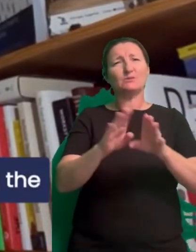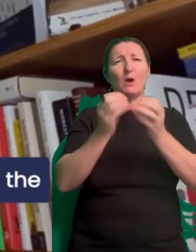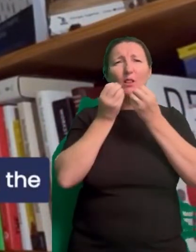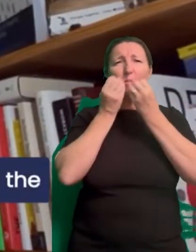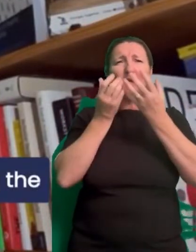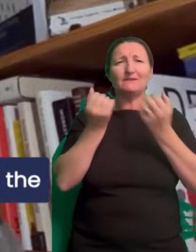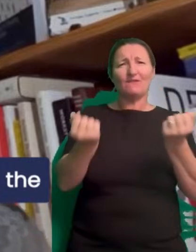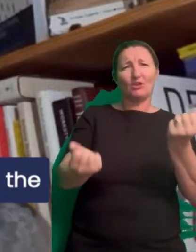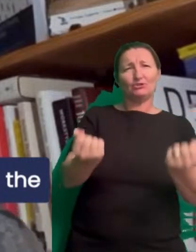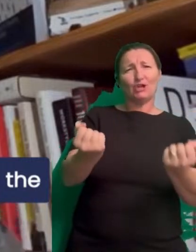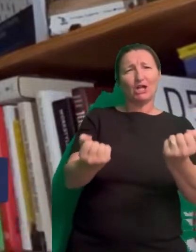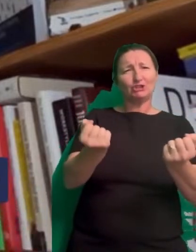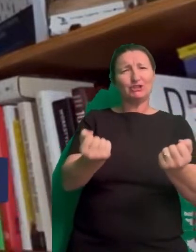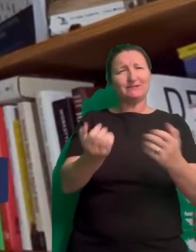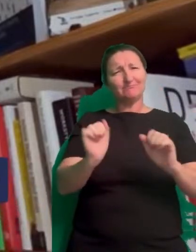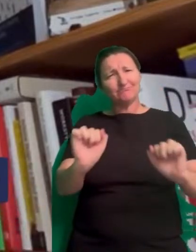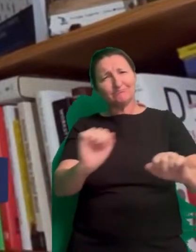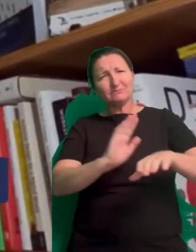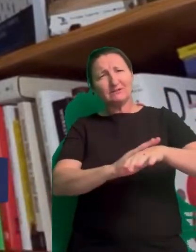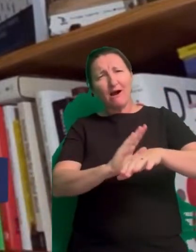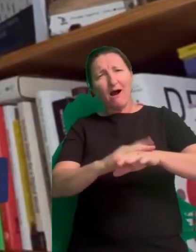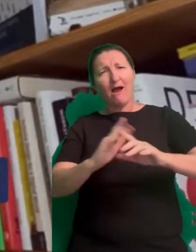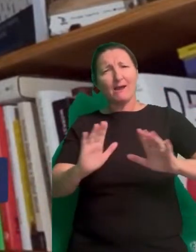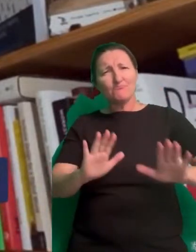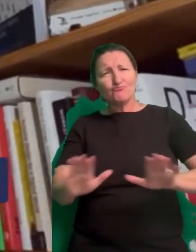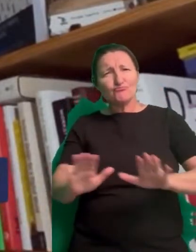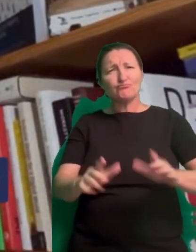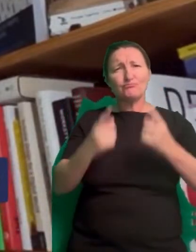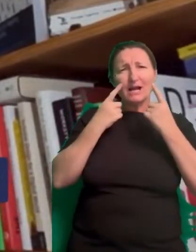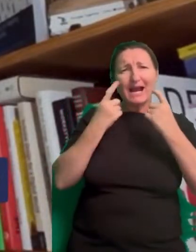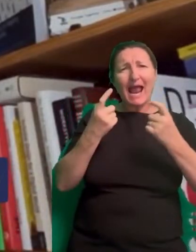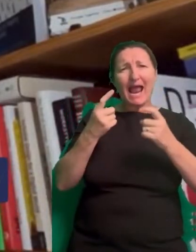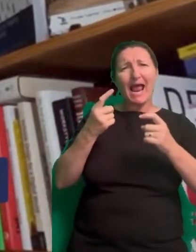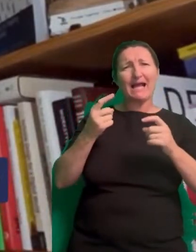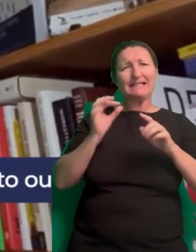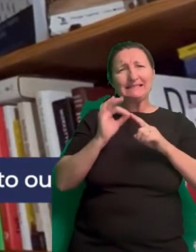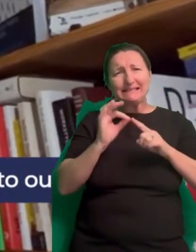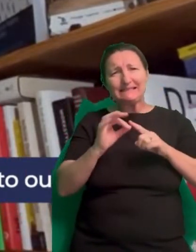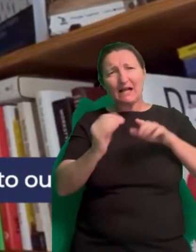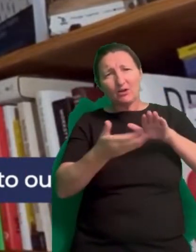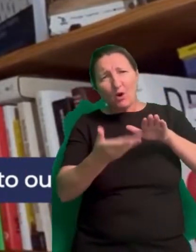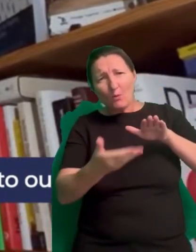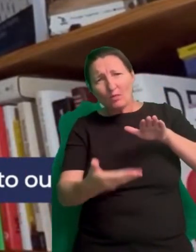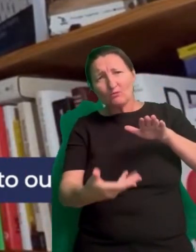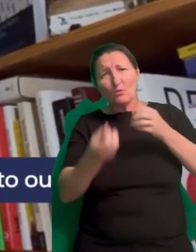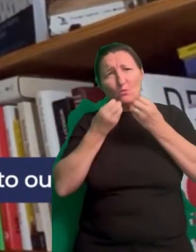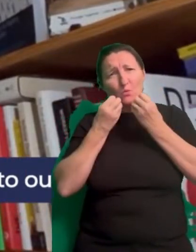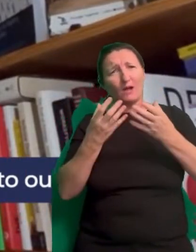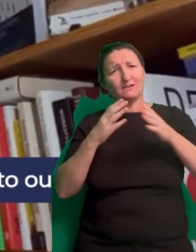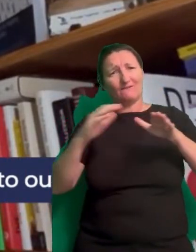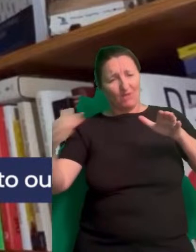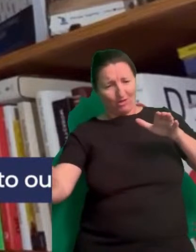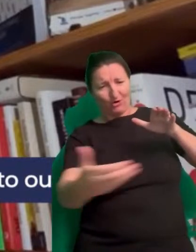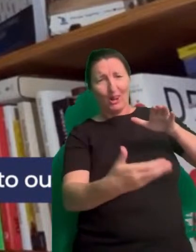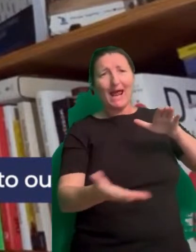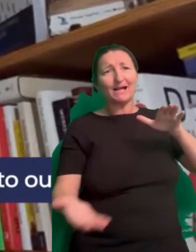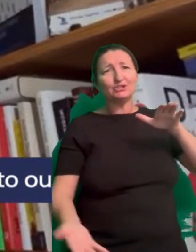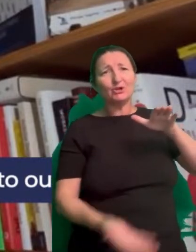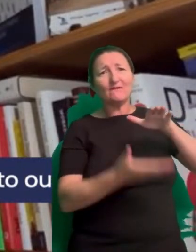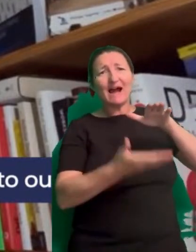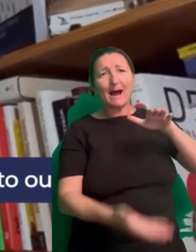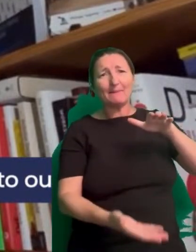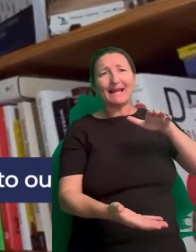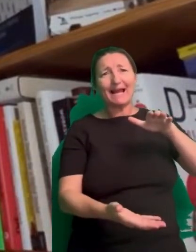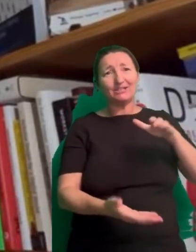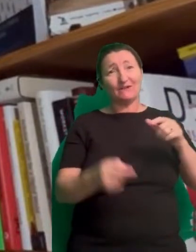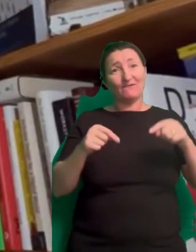to thank our wonderful judges for taking the time and the care and the attention to detail to go from a really wonderful collection of